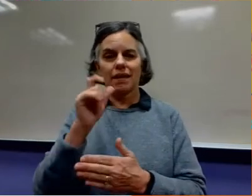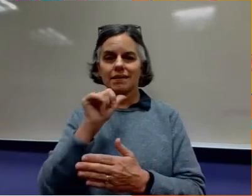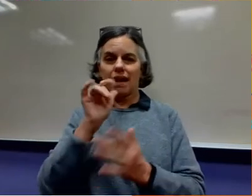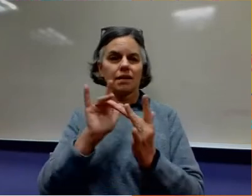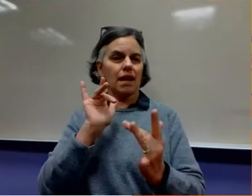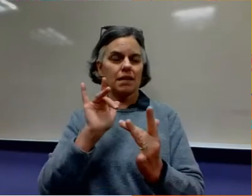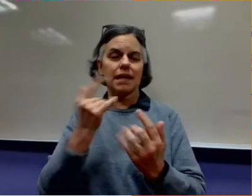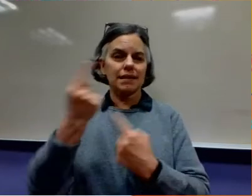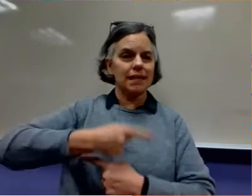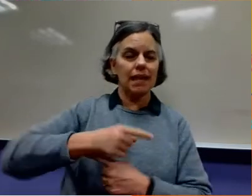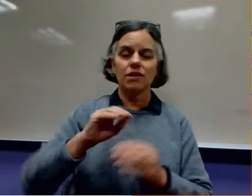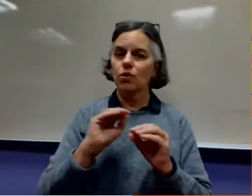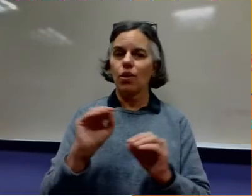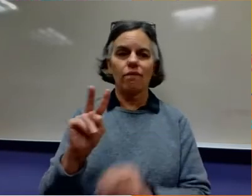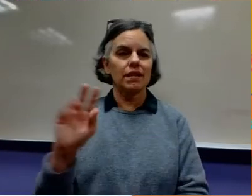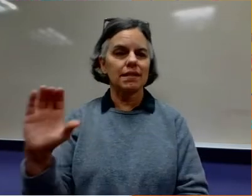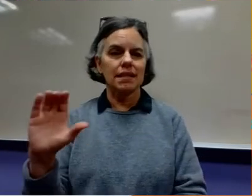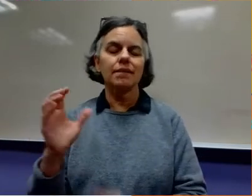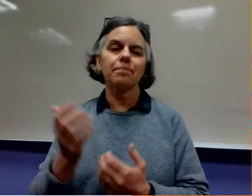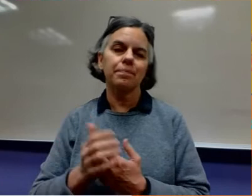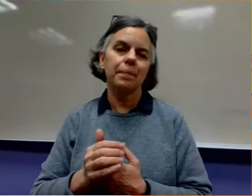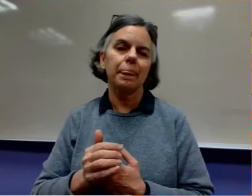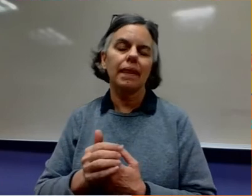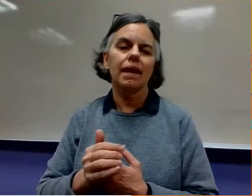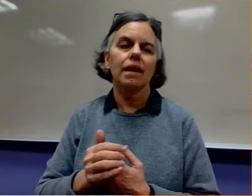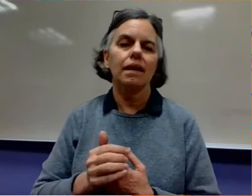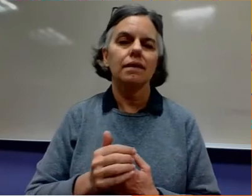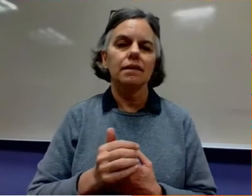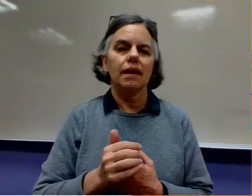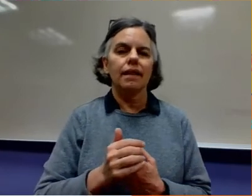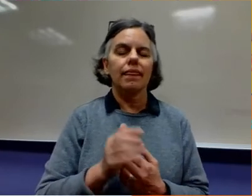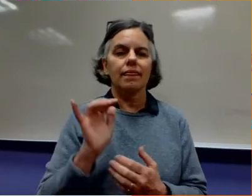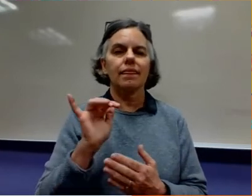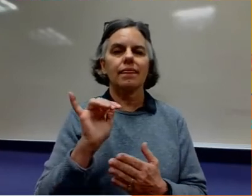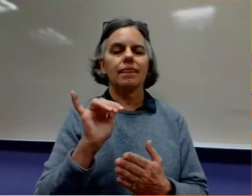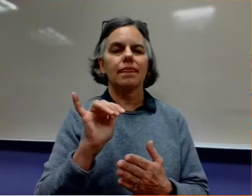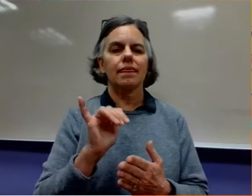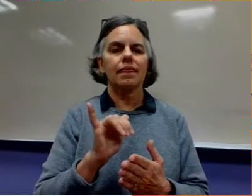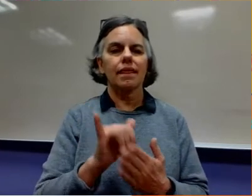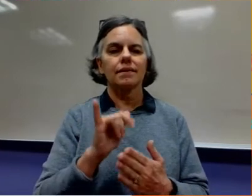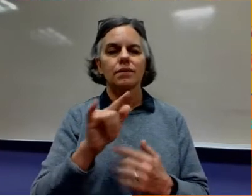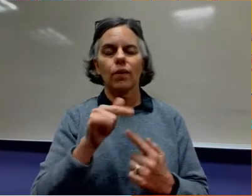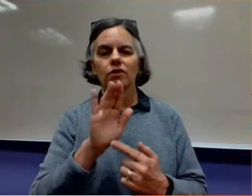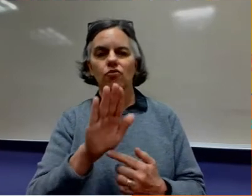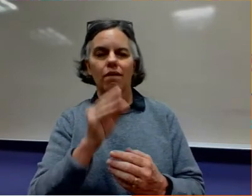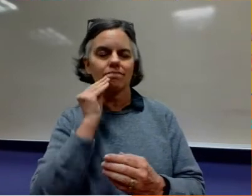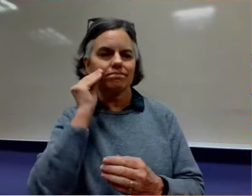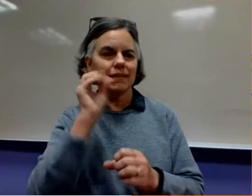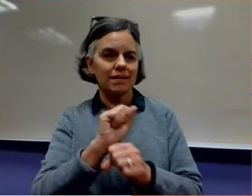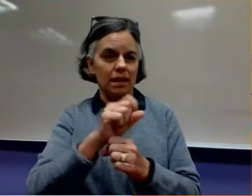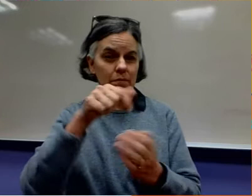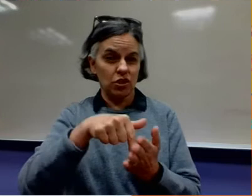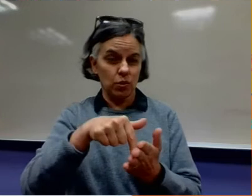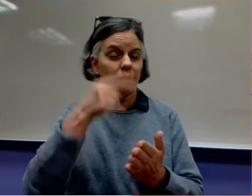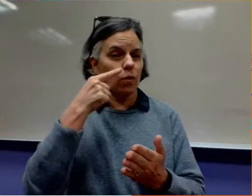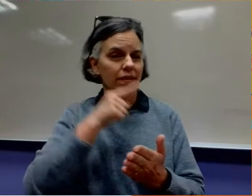a non-contact day, so no VCs. And that is when your assignments will be due for